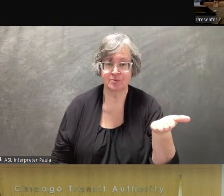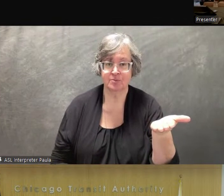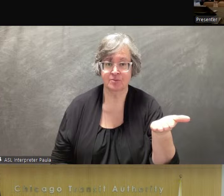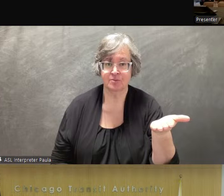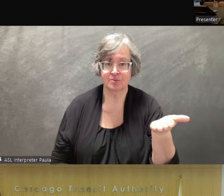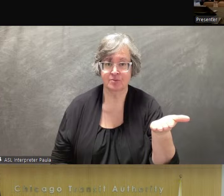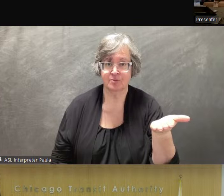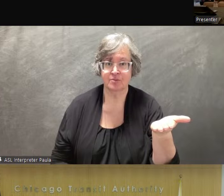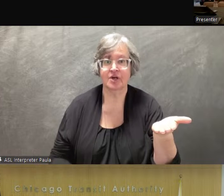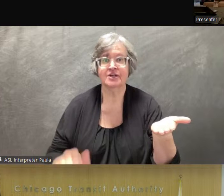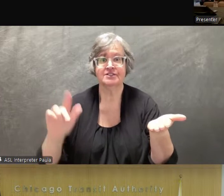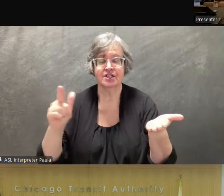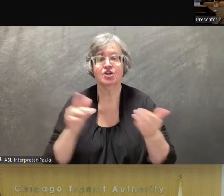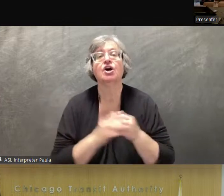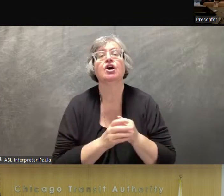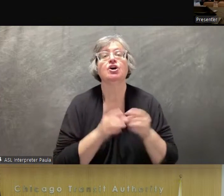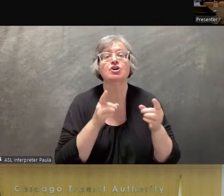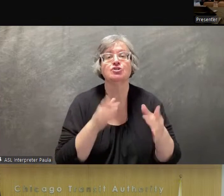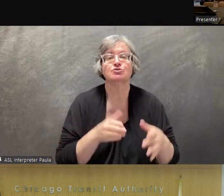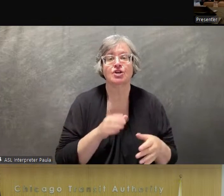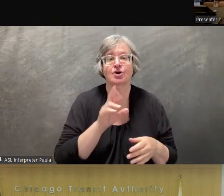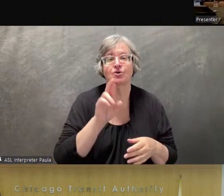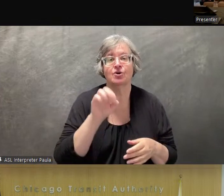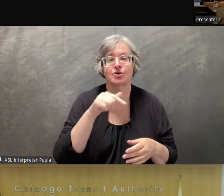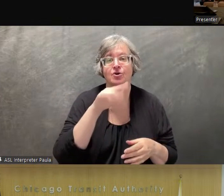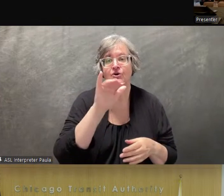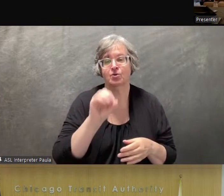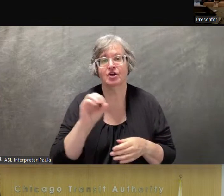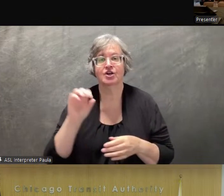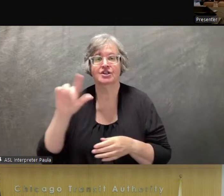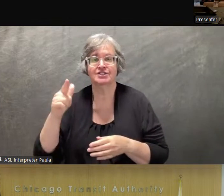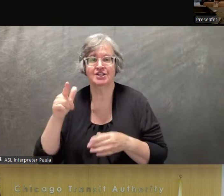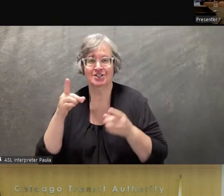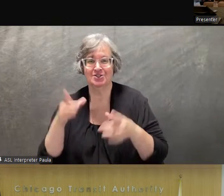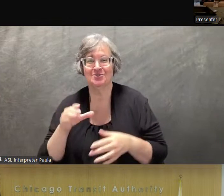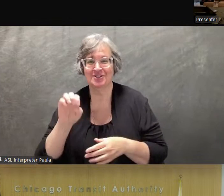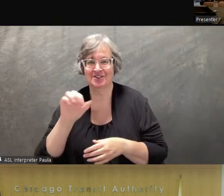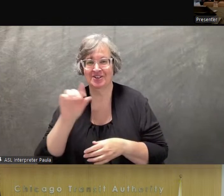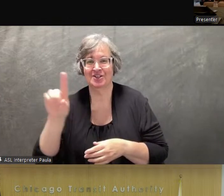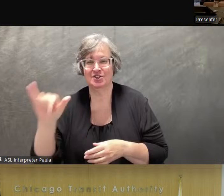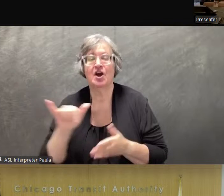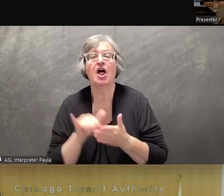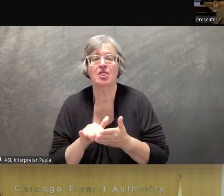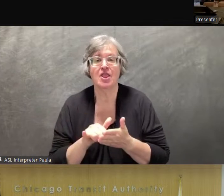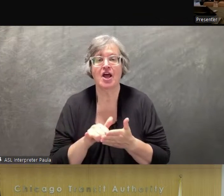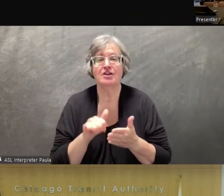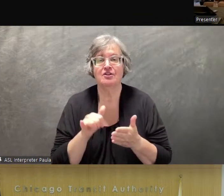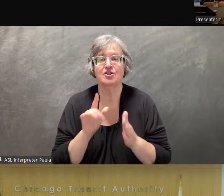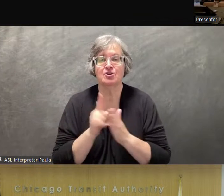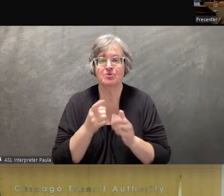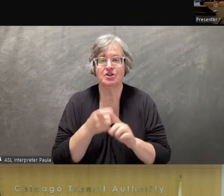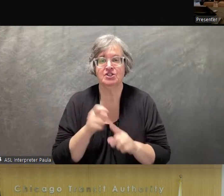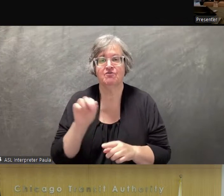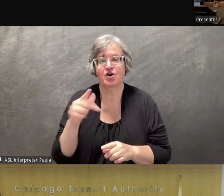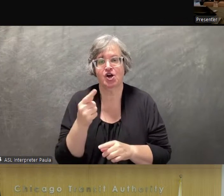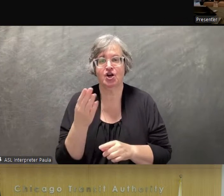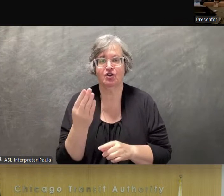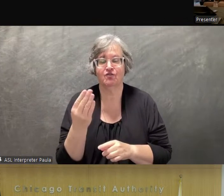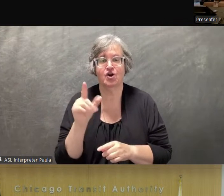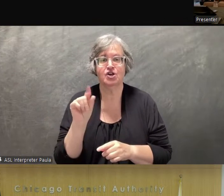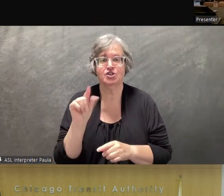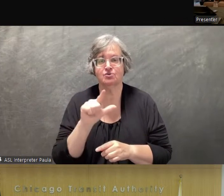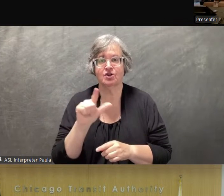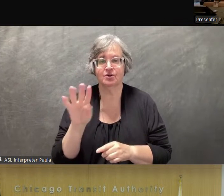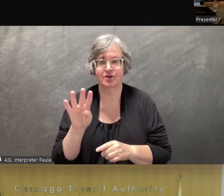Director Eady? Second. It's been moved by Director Raquel, seconded by Director Eady, that the minutes from the August 14th,